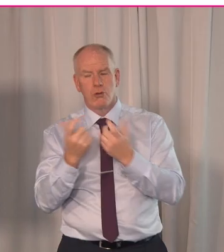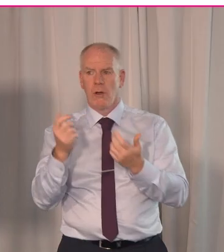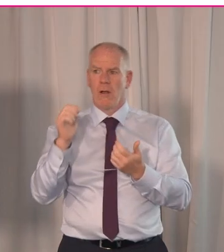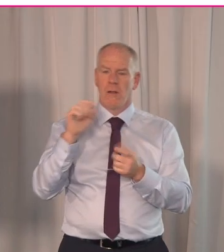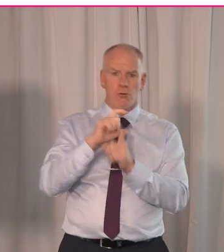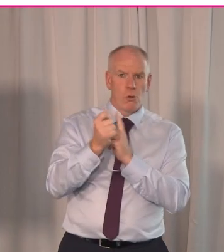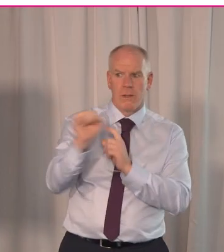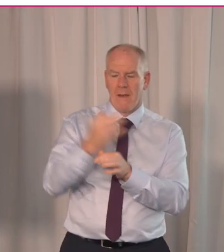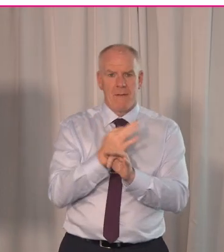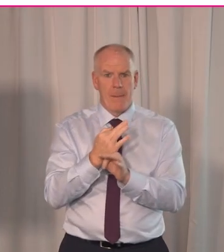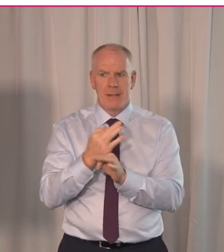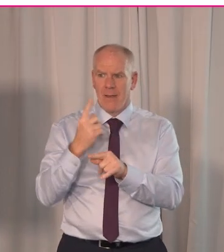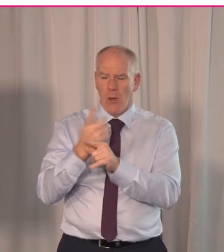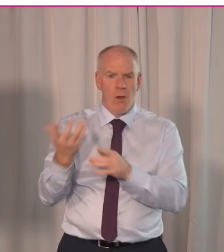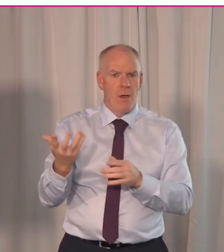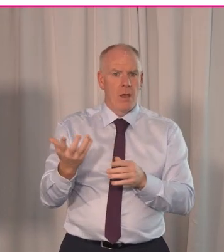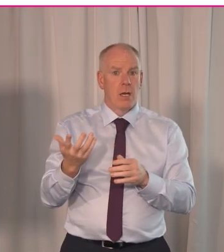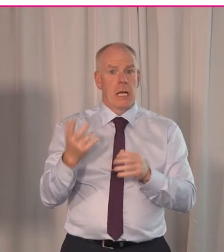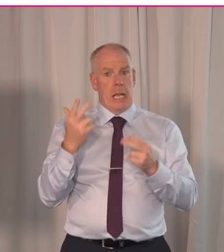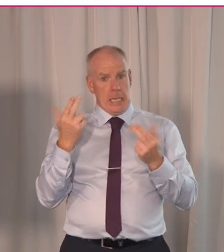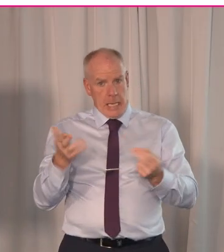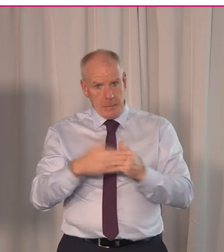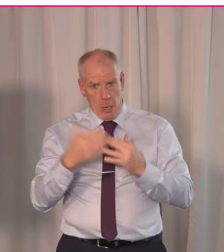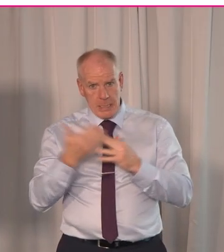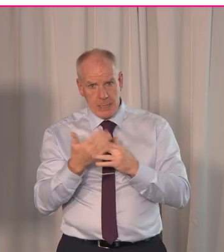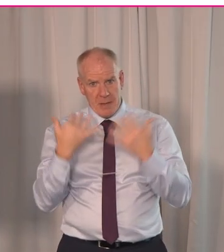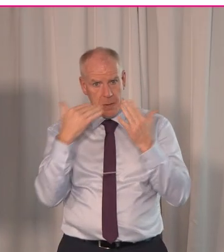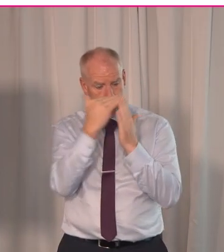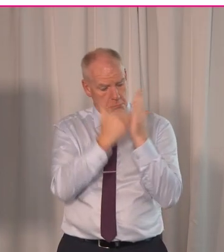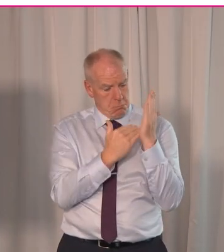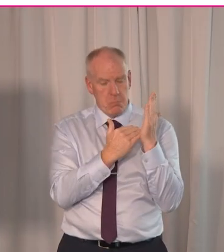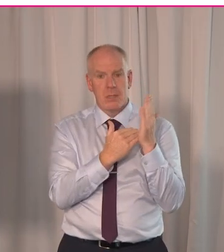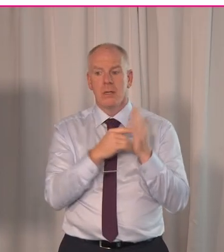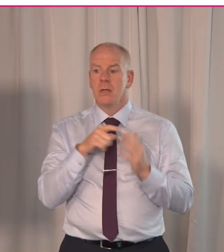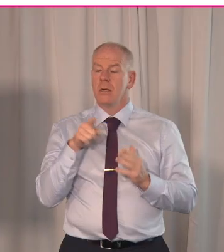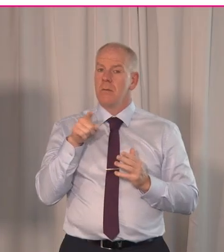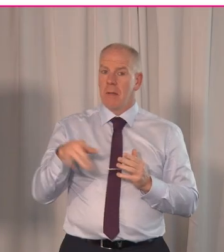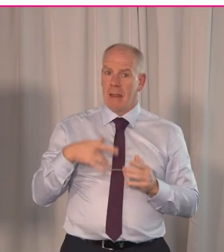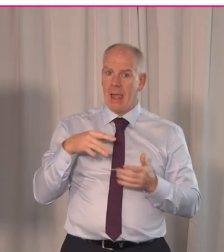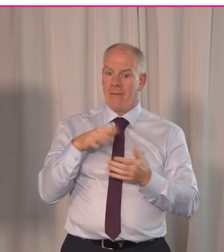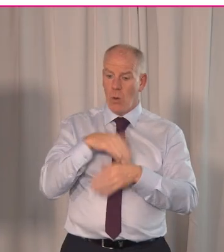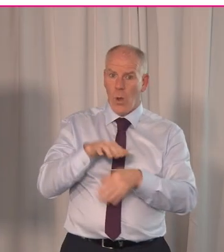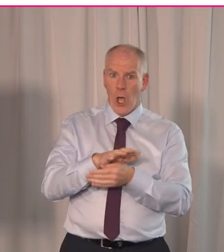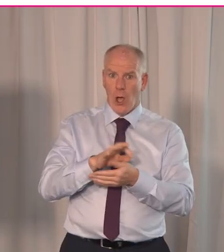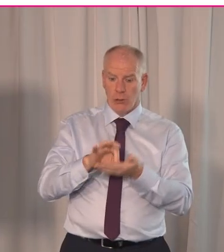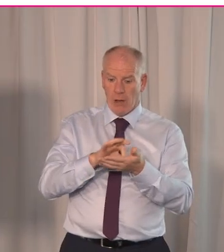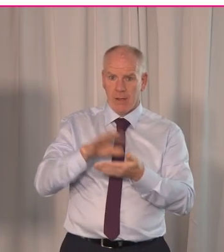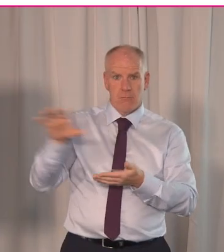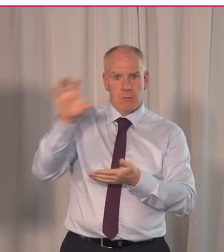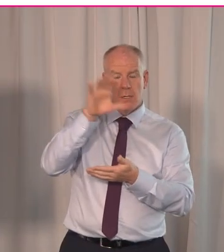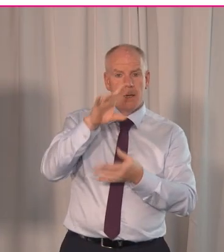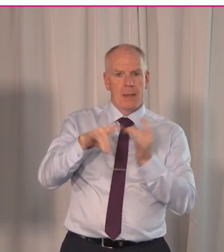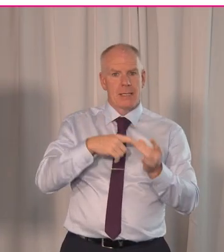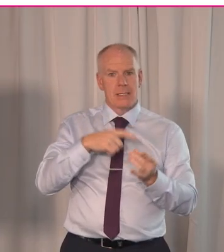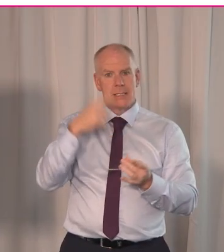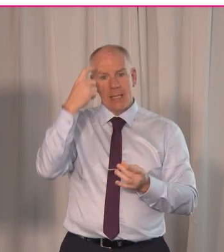needs? Is there a need for accessible information? Is the person in a geographic location whereby it would make sense?